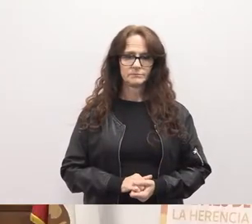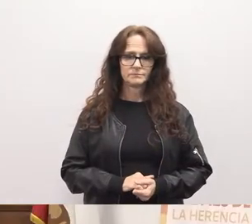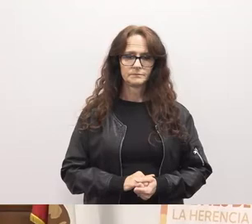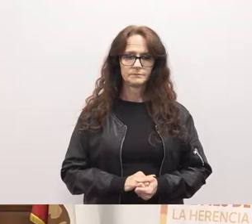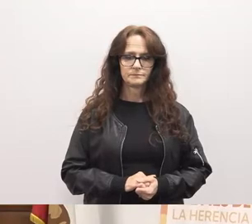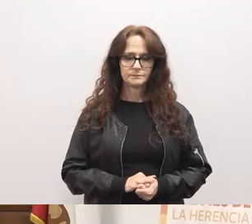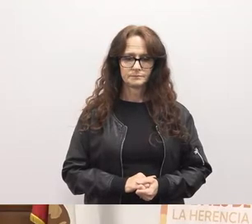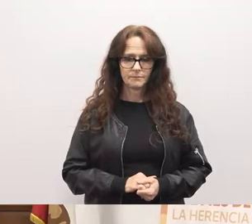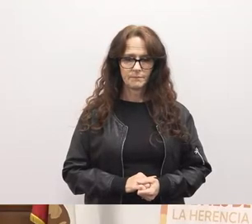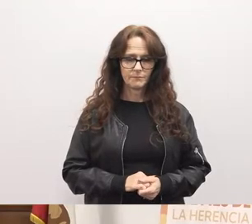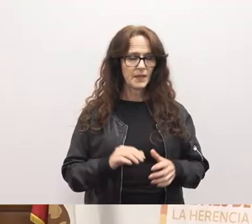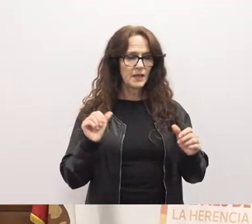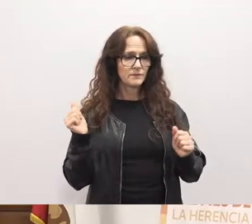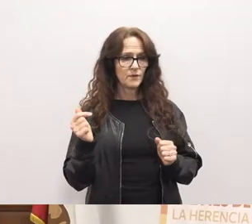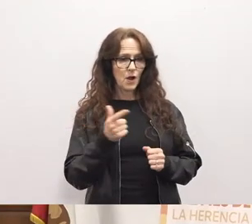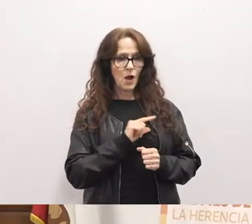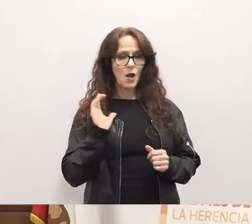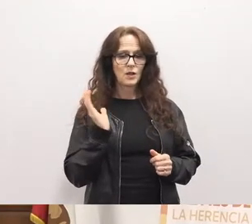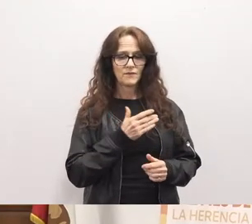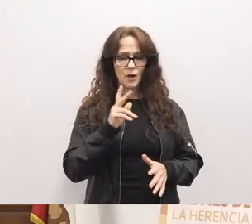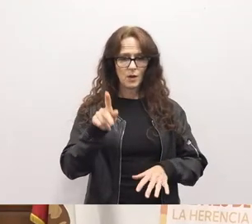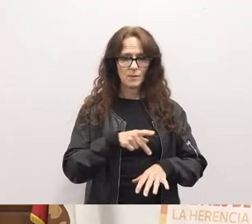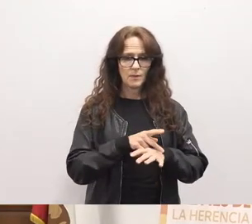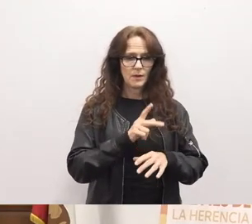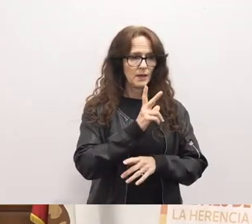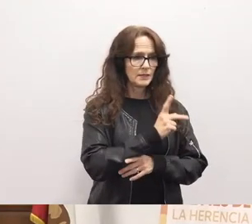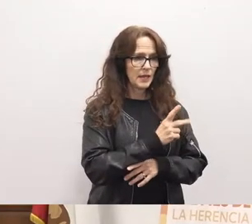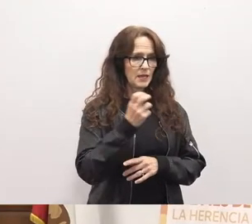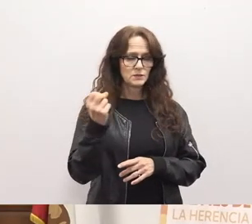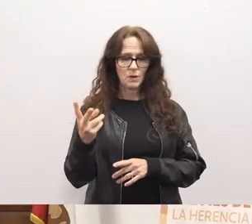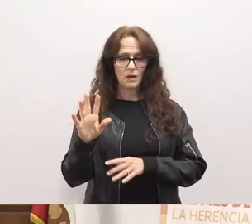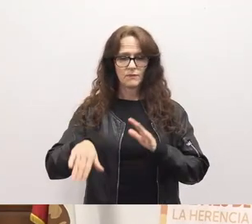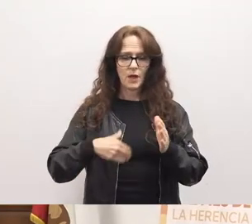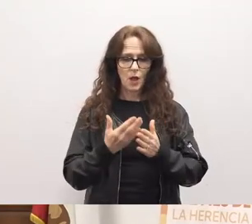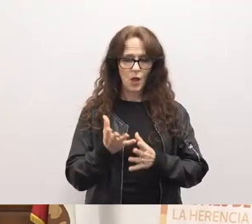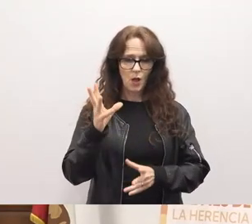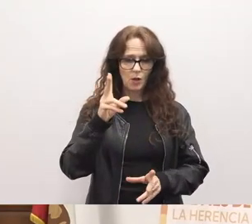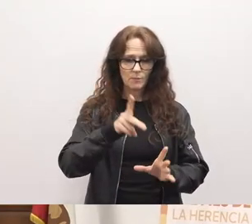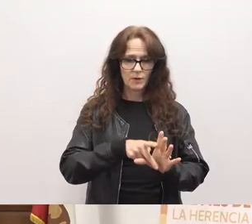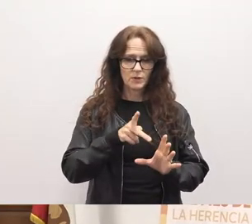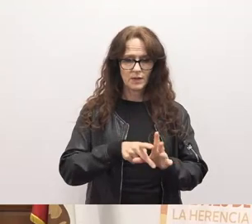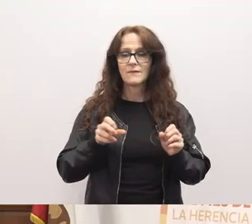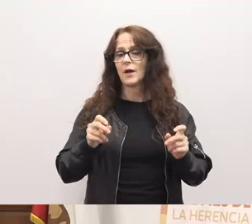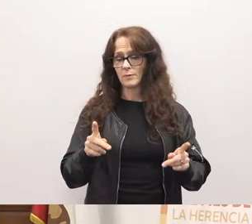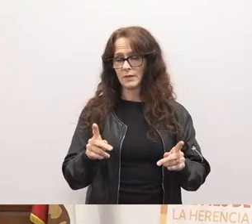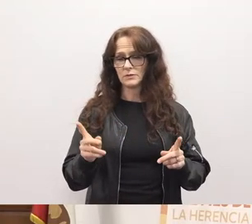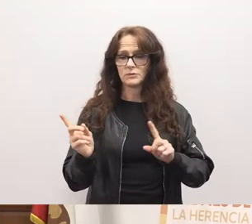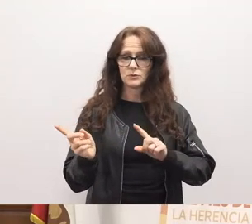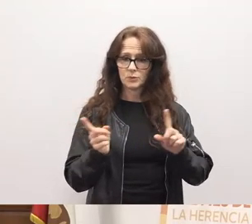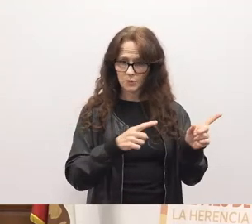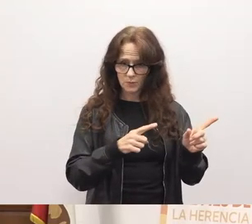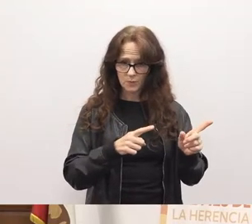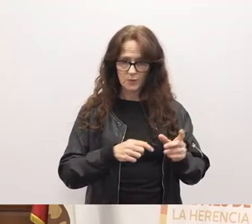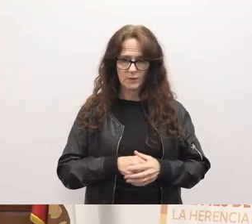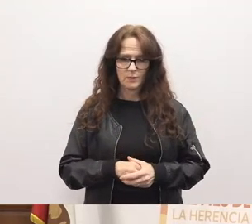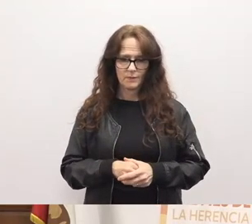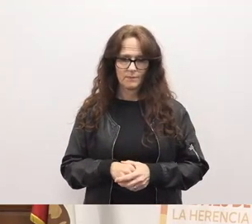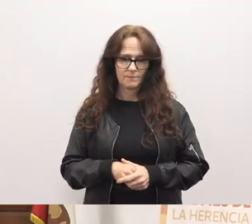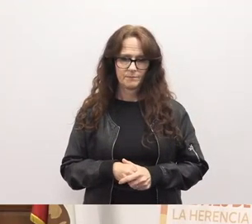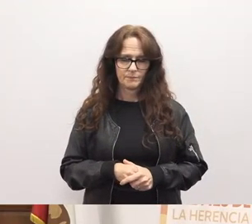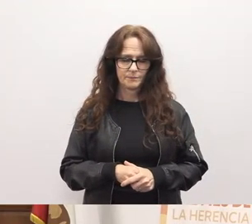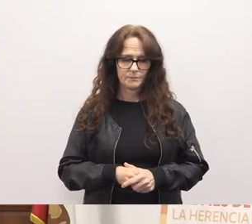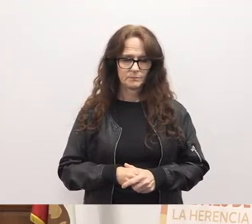Yes, so this is actually for all of our principals, K-12. They will all be participating in this opportunity. They'll have the opportunity to participate.